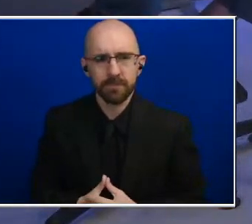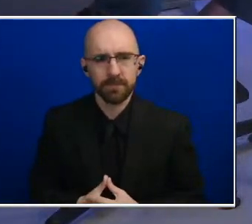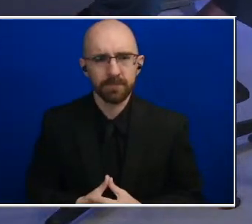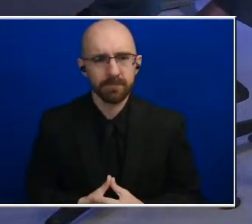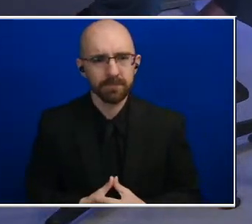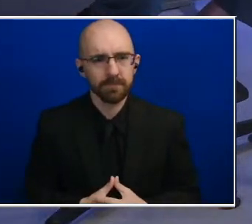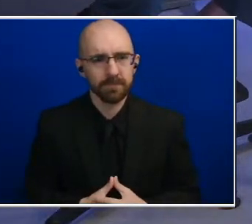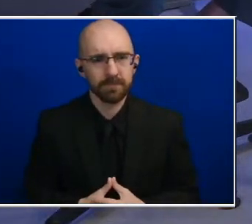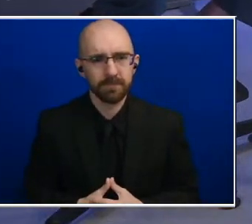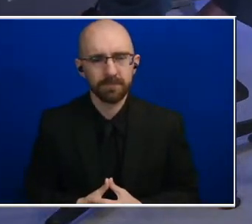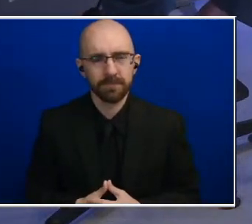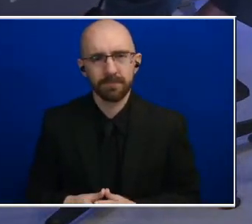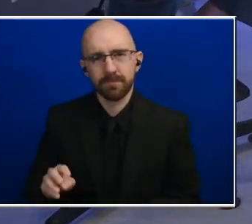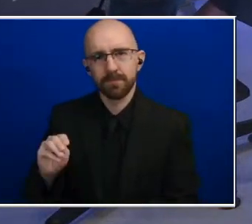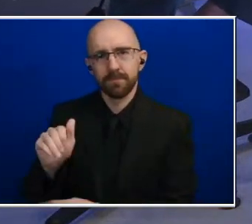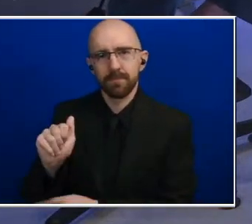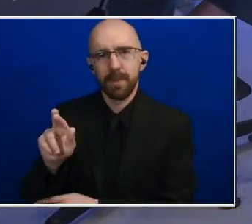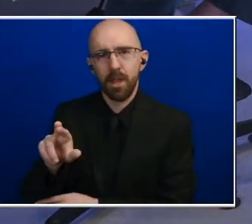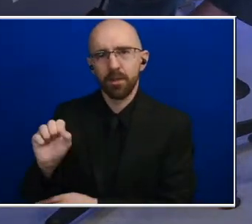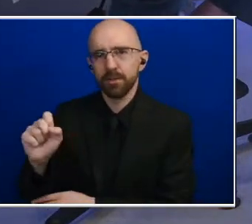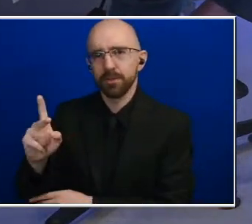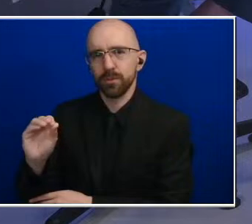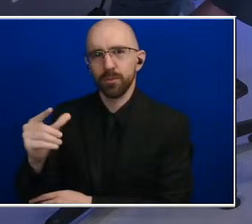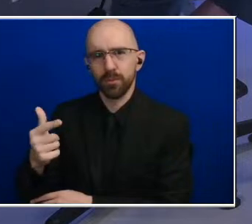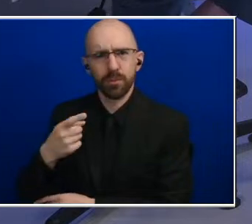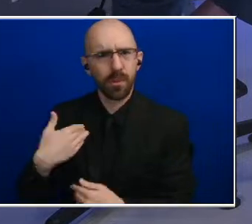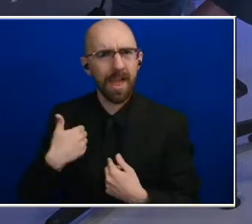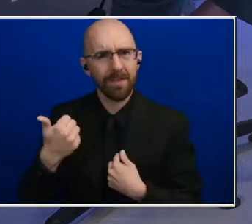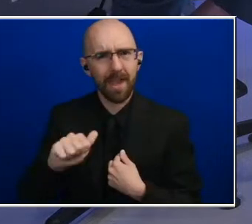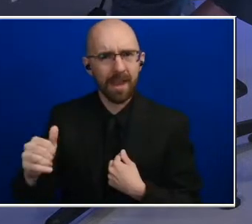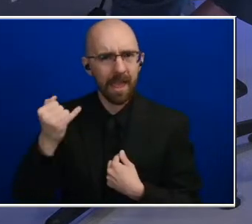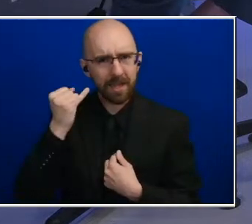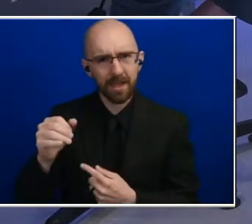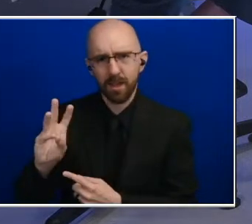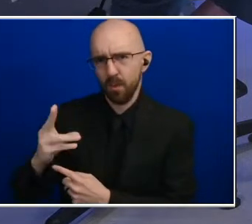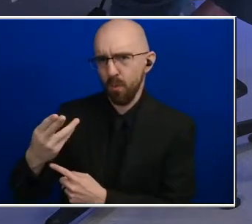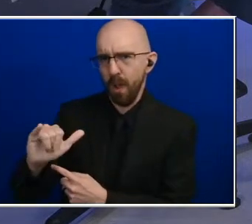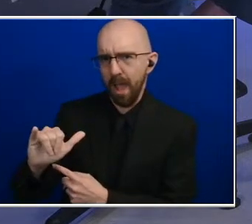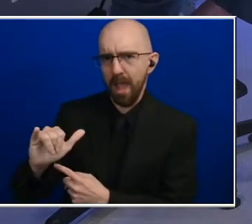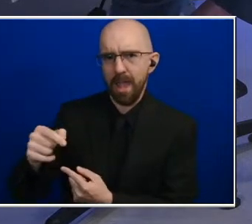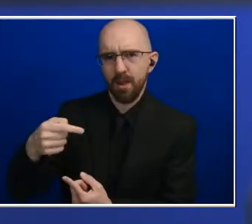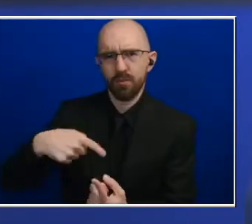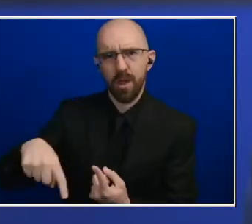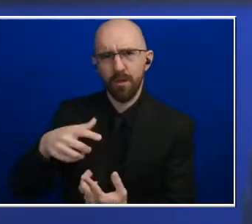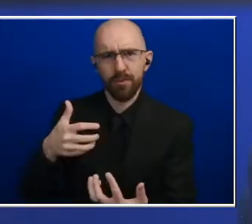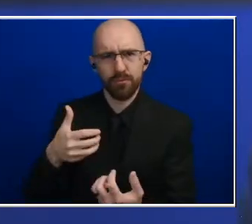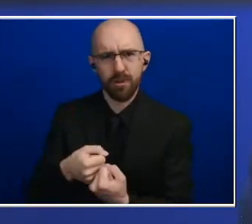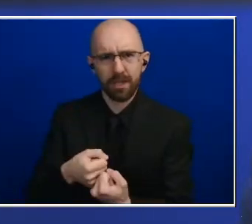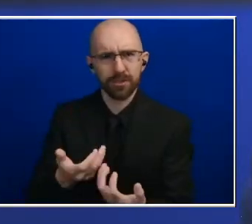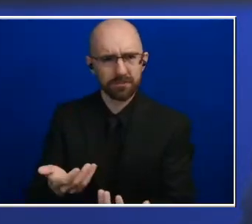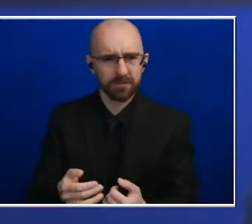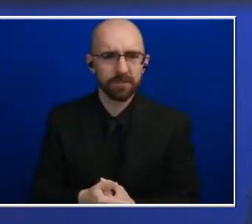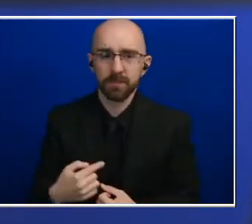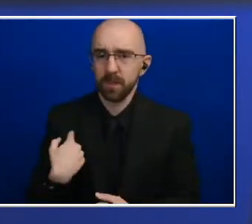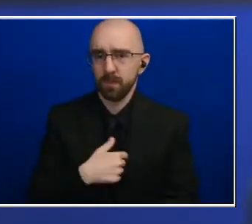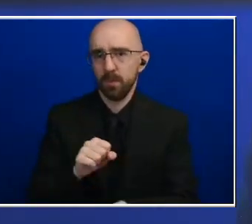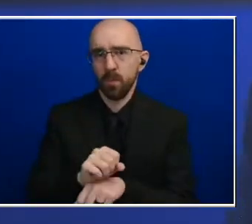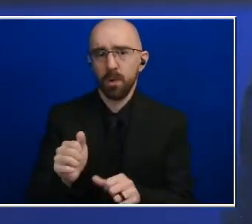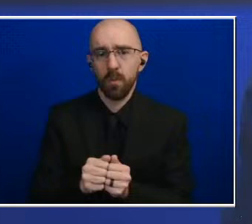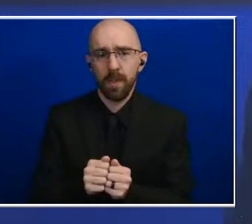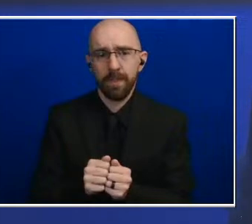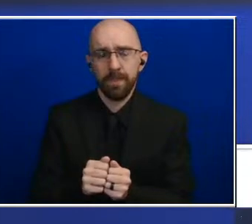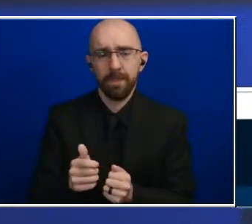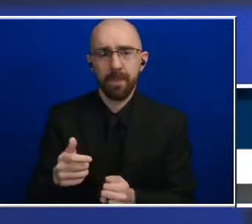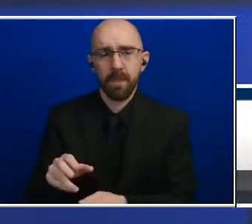Mayor Skoo, do you have any idea of the why around the crash happening? Well, we've been working with a neurologist to